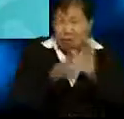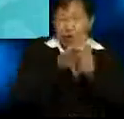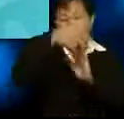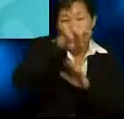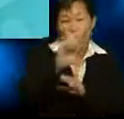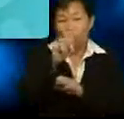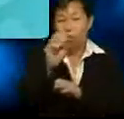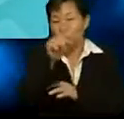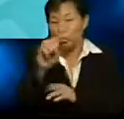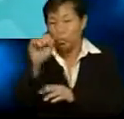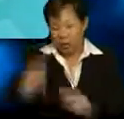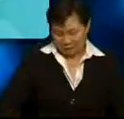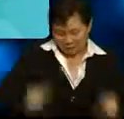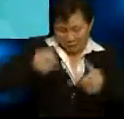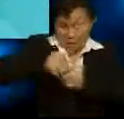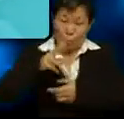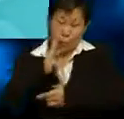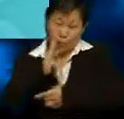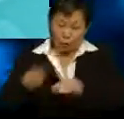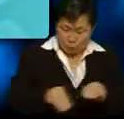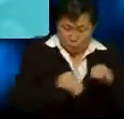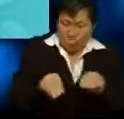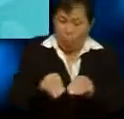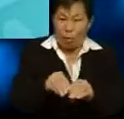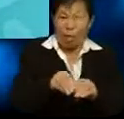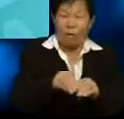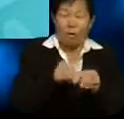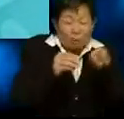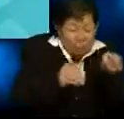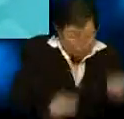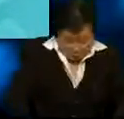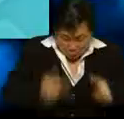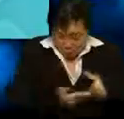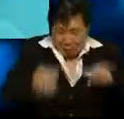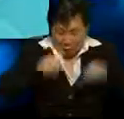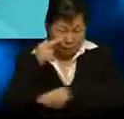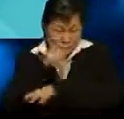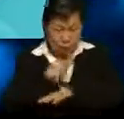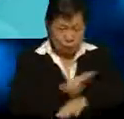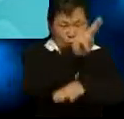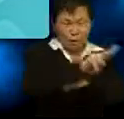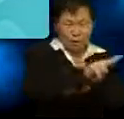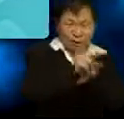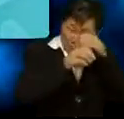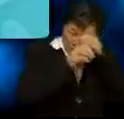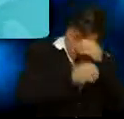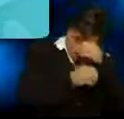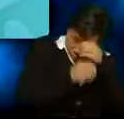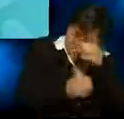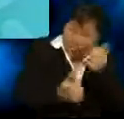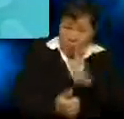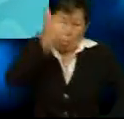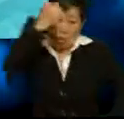protozoa which live in water. The movement of microorganisms can be seen using a microscope.